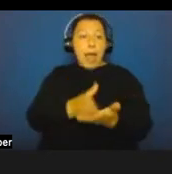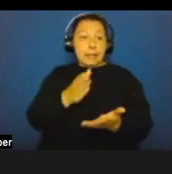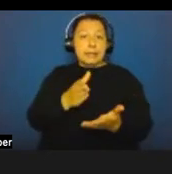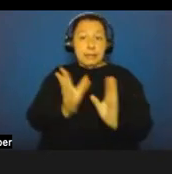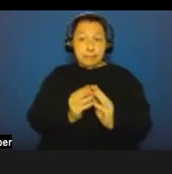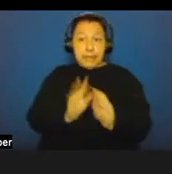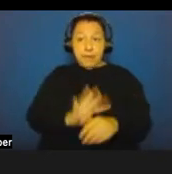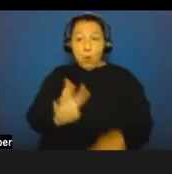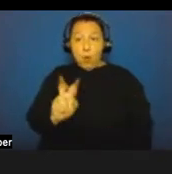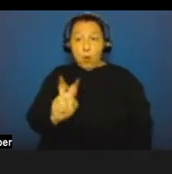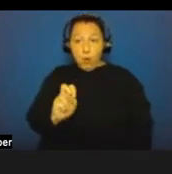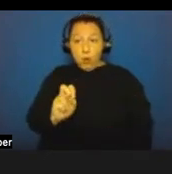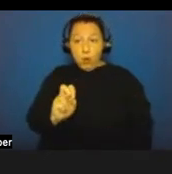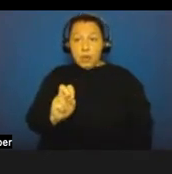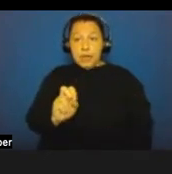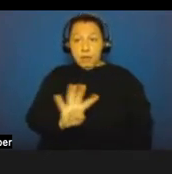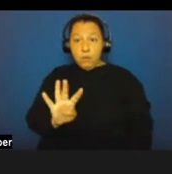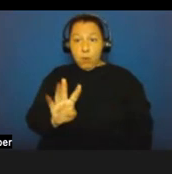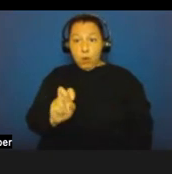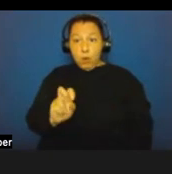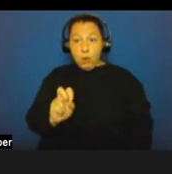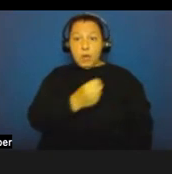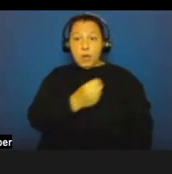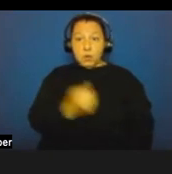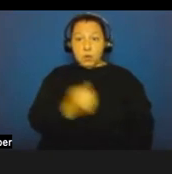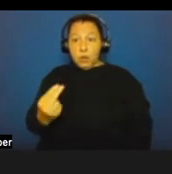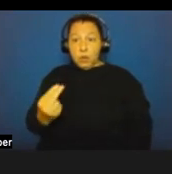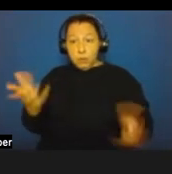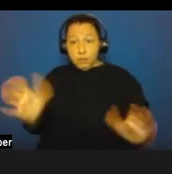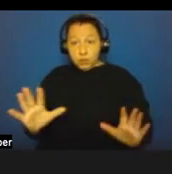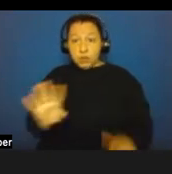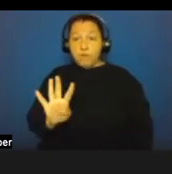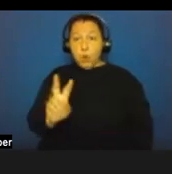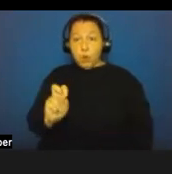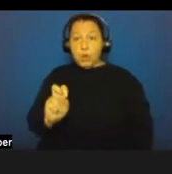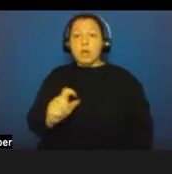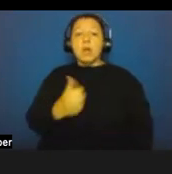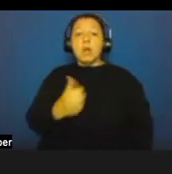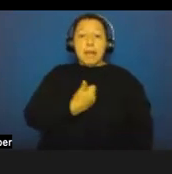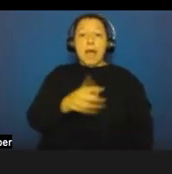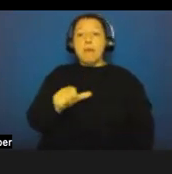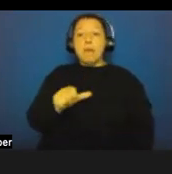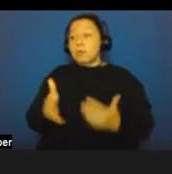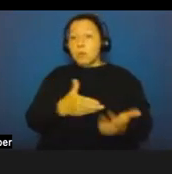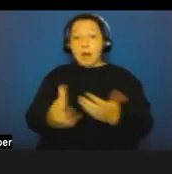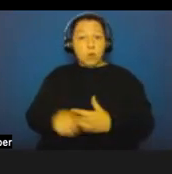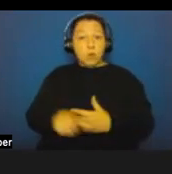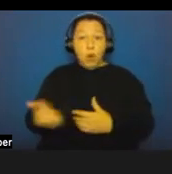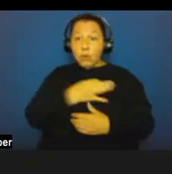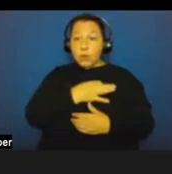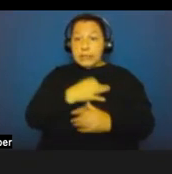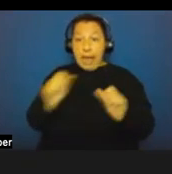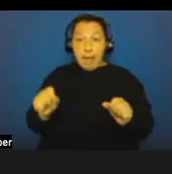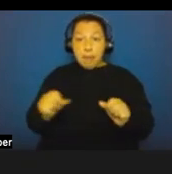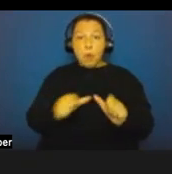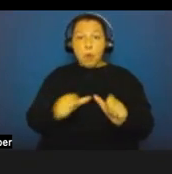4:30 Central every day. But we'll also, me and what other staff is able to, will stay on afterwards when we shut